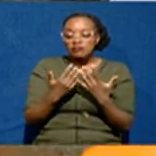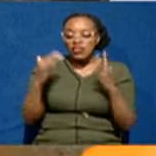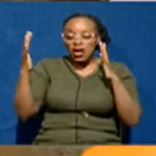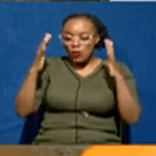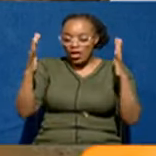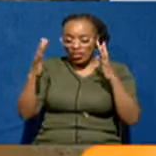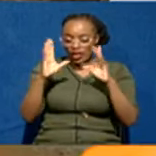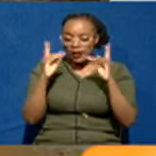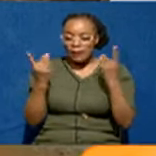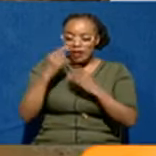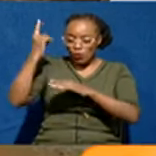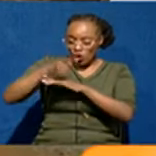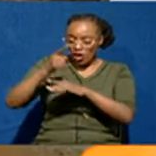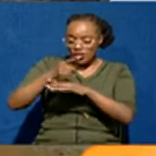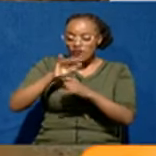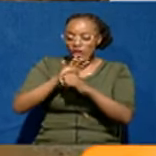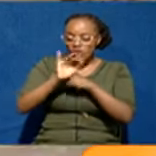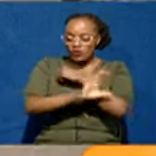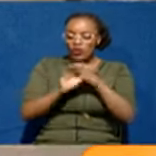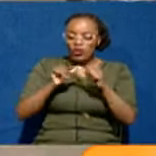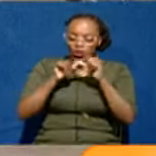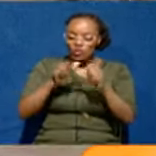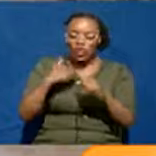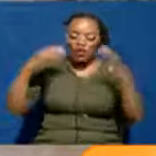most parts of the country will continue to record heavy